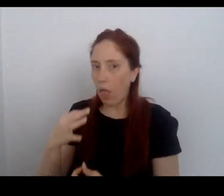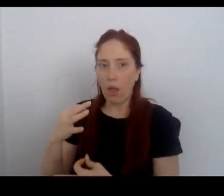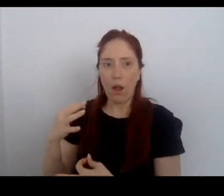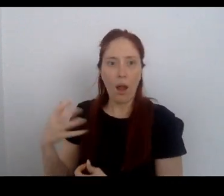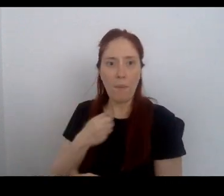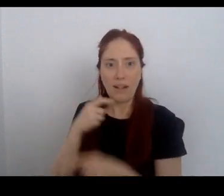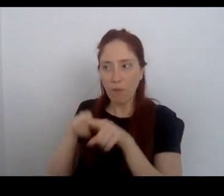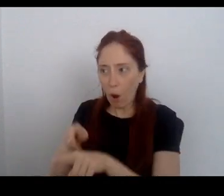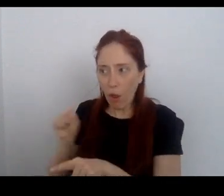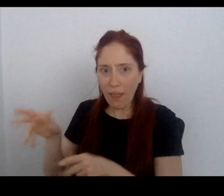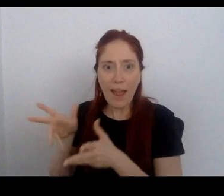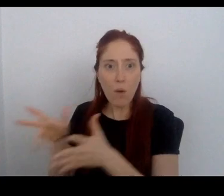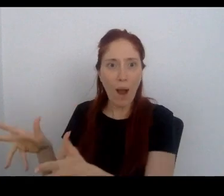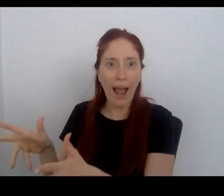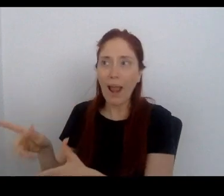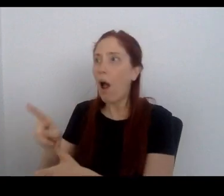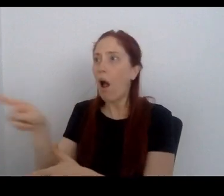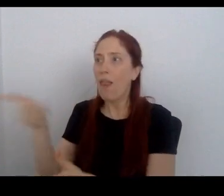public acclaim.